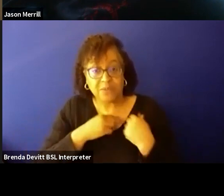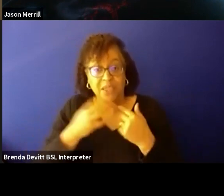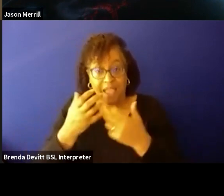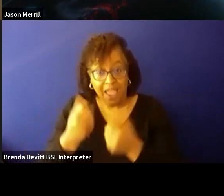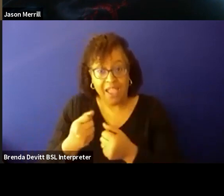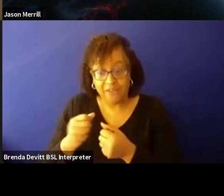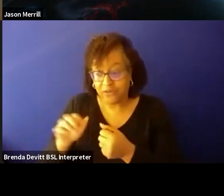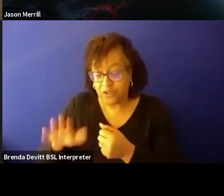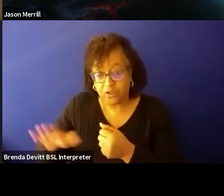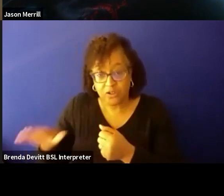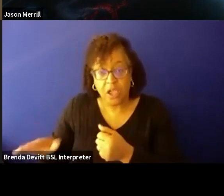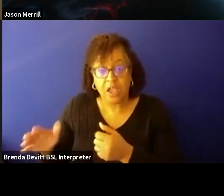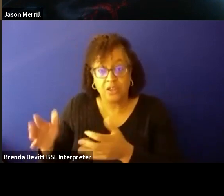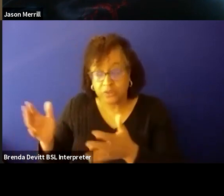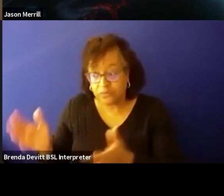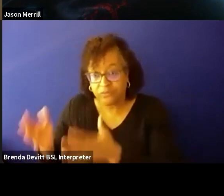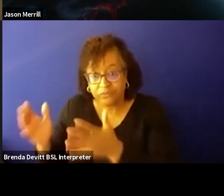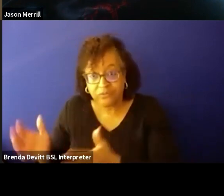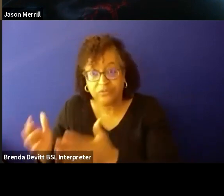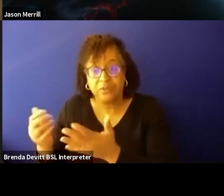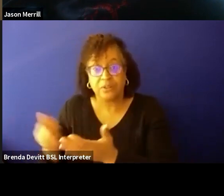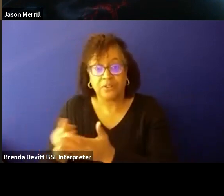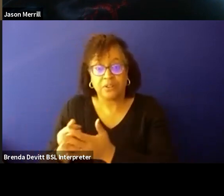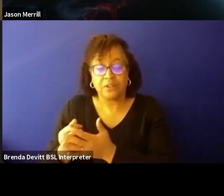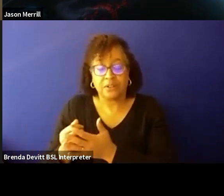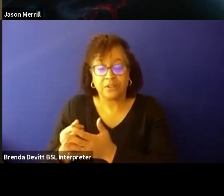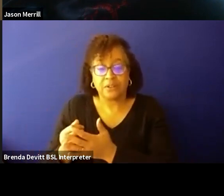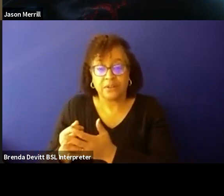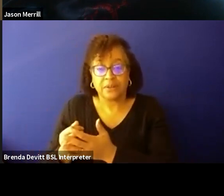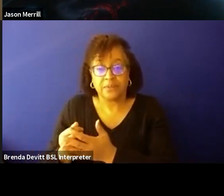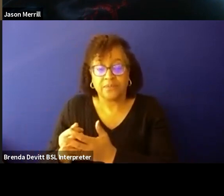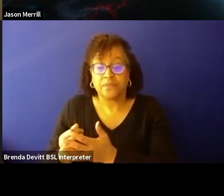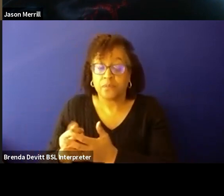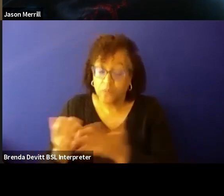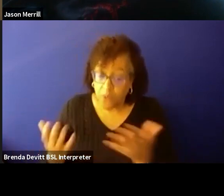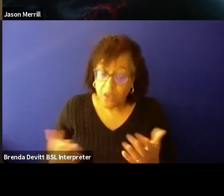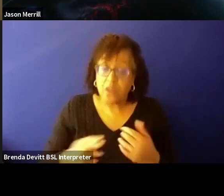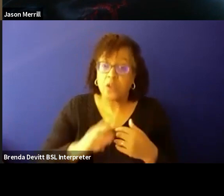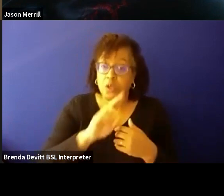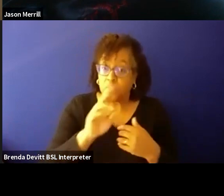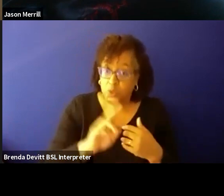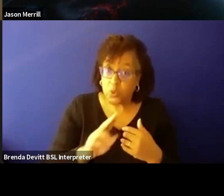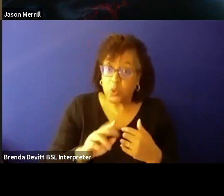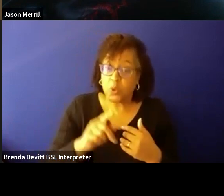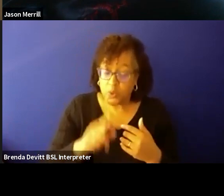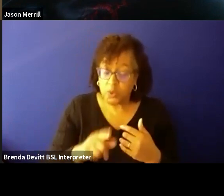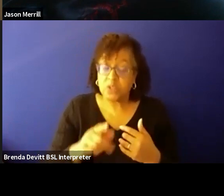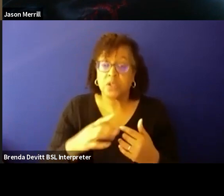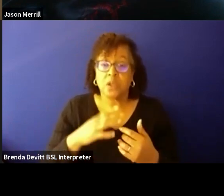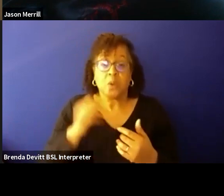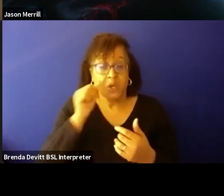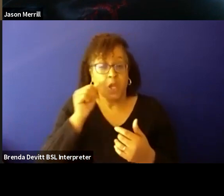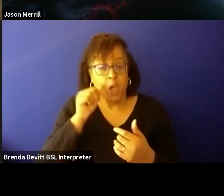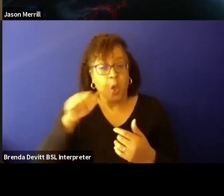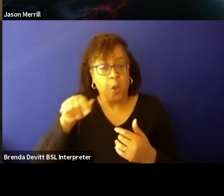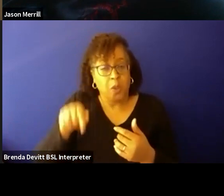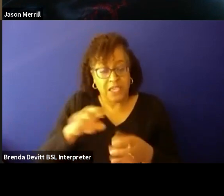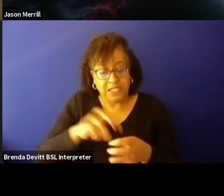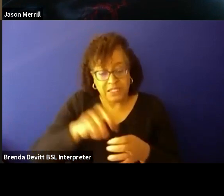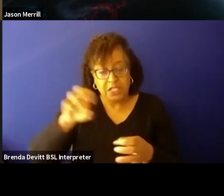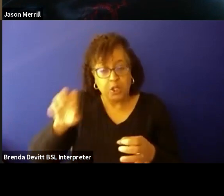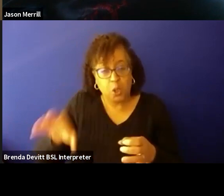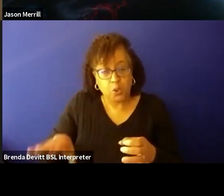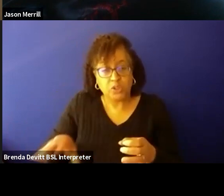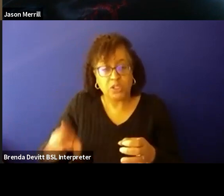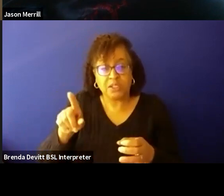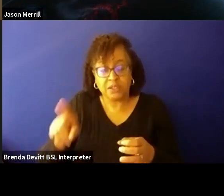that, school settings will have relationships in place to support parents to be able to do that, because it's a difficult situation when,